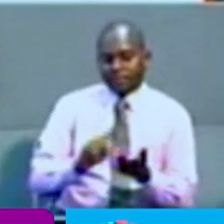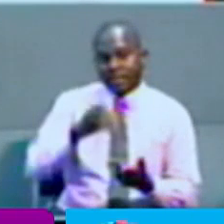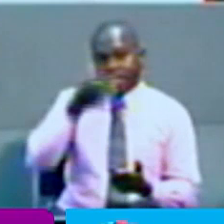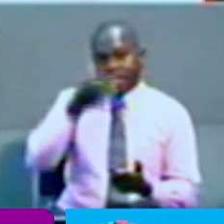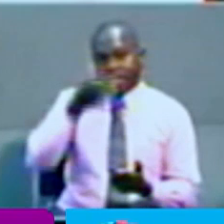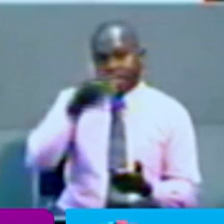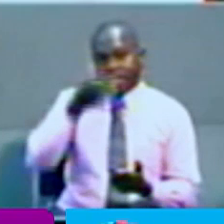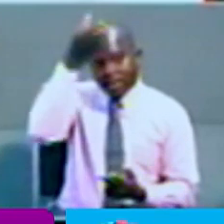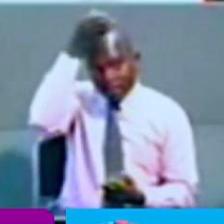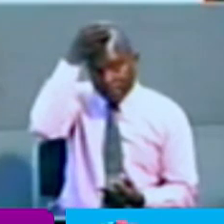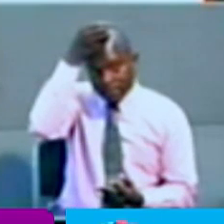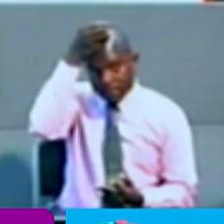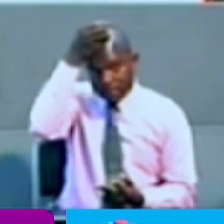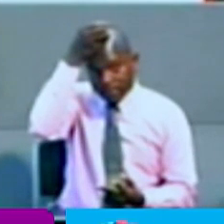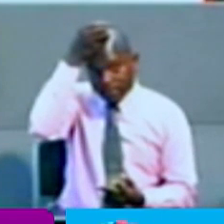nurses,